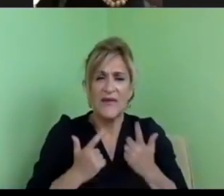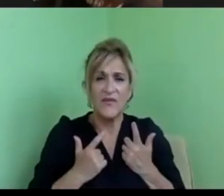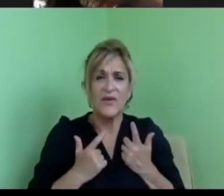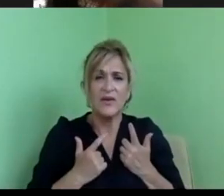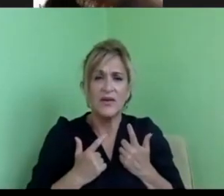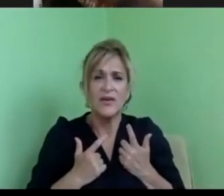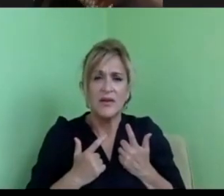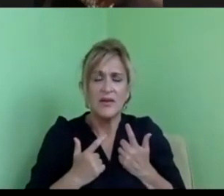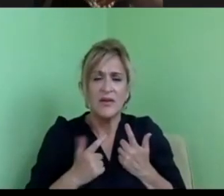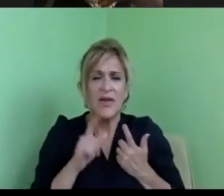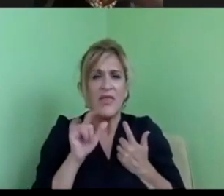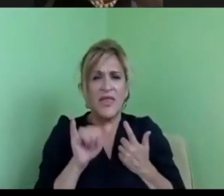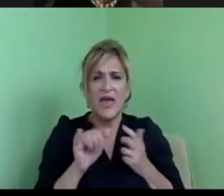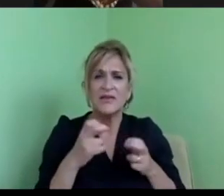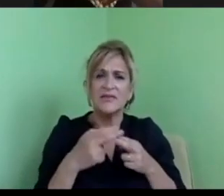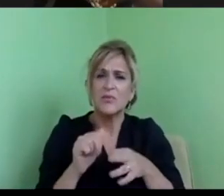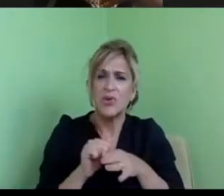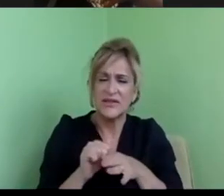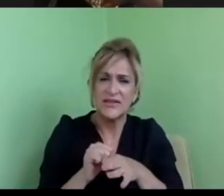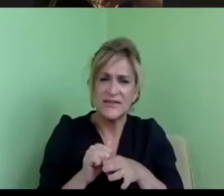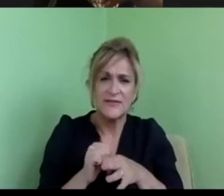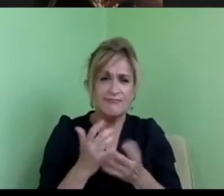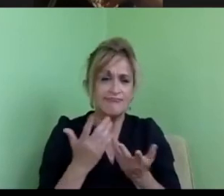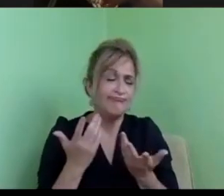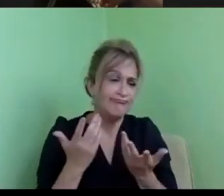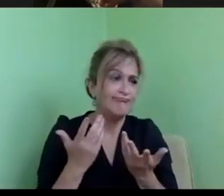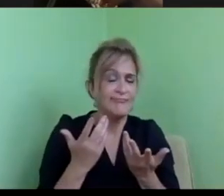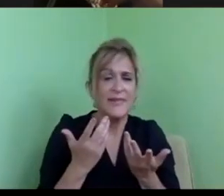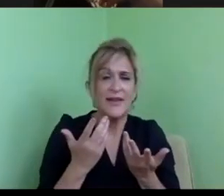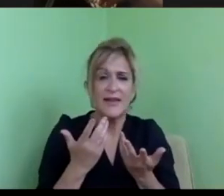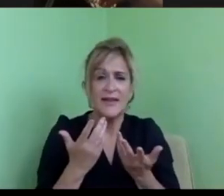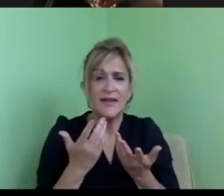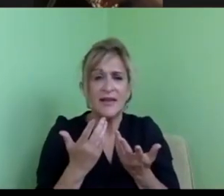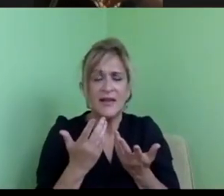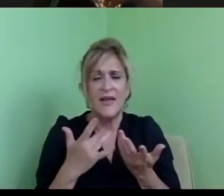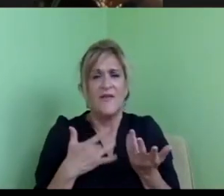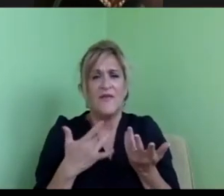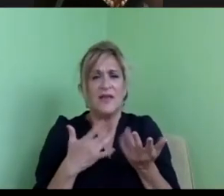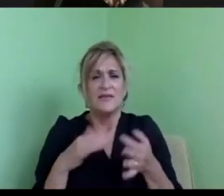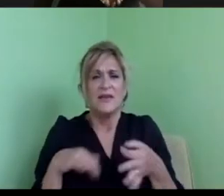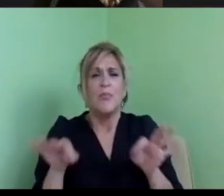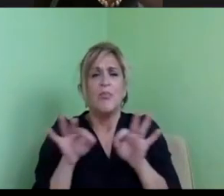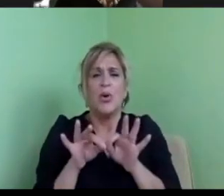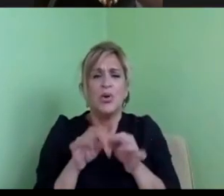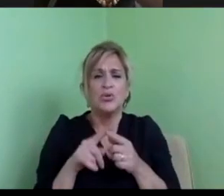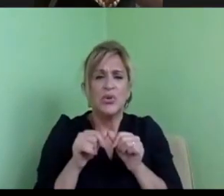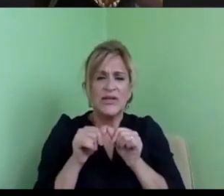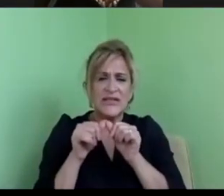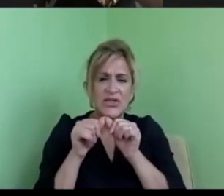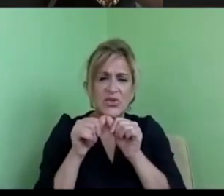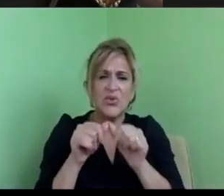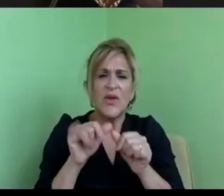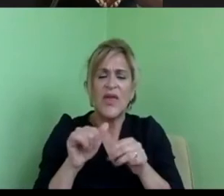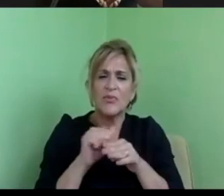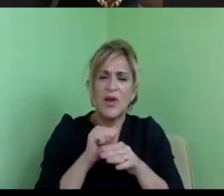practice i yeah i it feels important to continue that practice rather